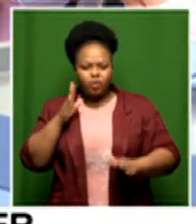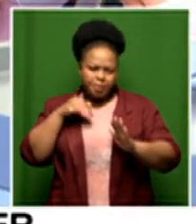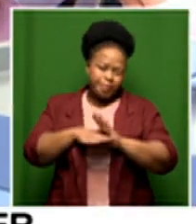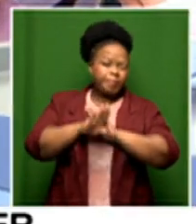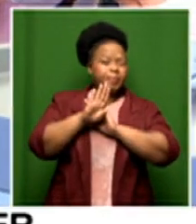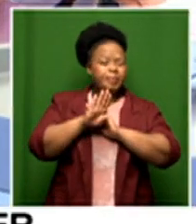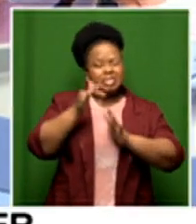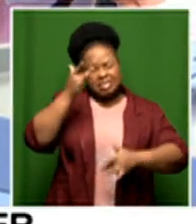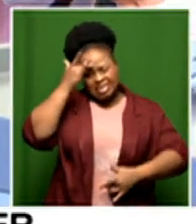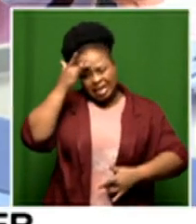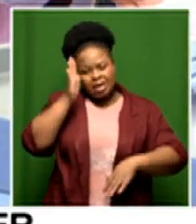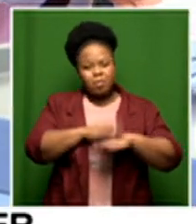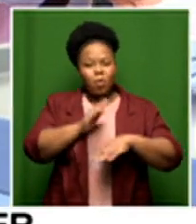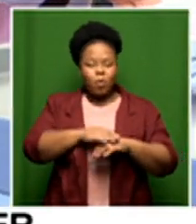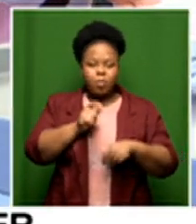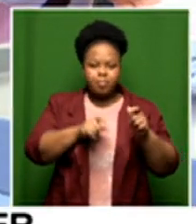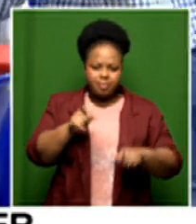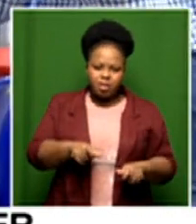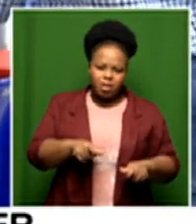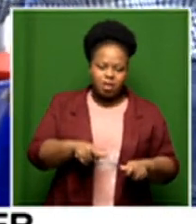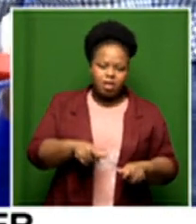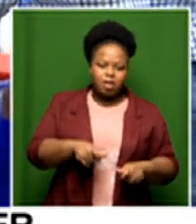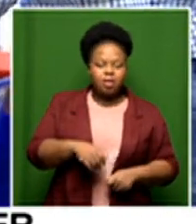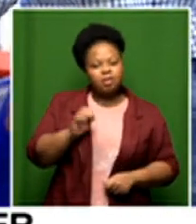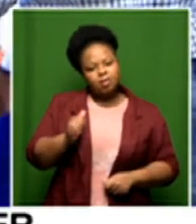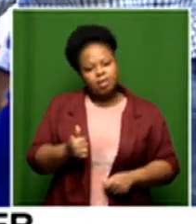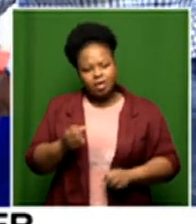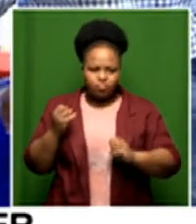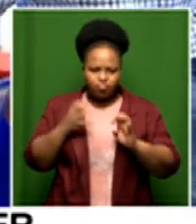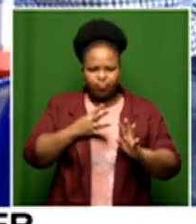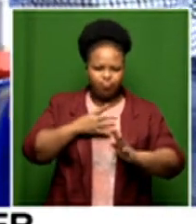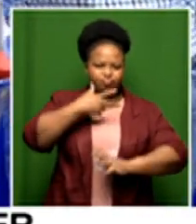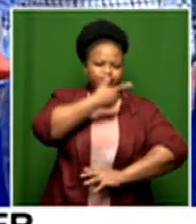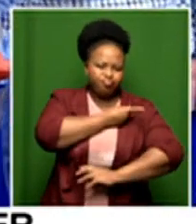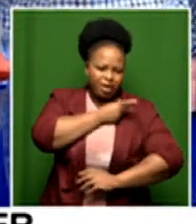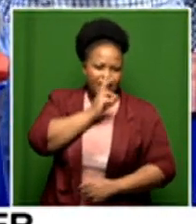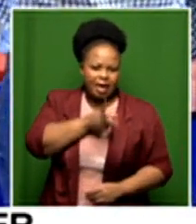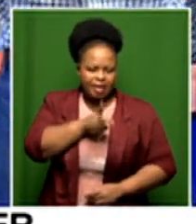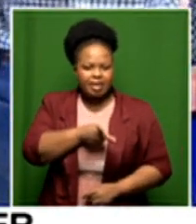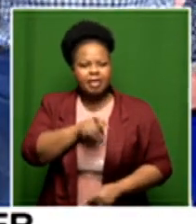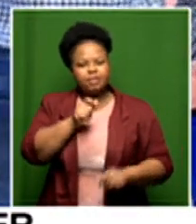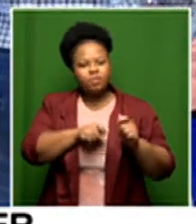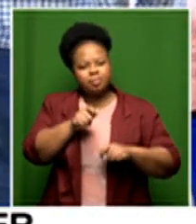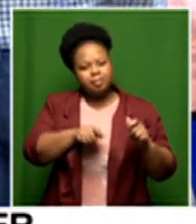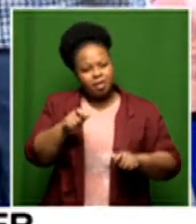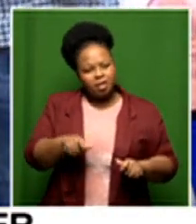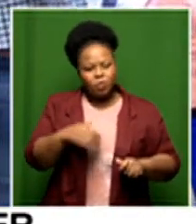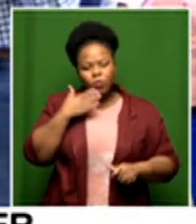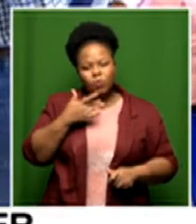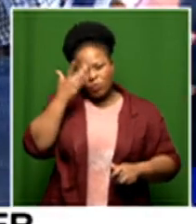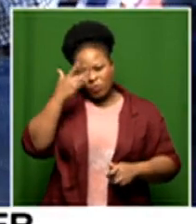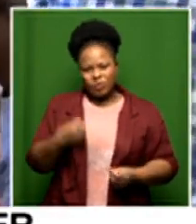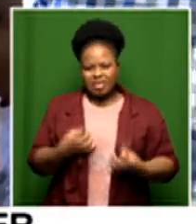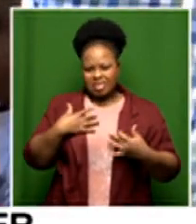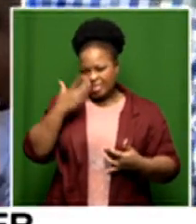surges of increased numbers. Then you'll have to re-vaccine or re-immunize those patients or